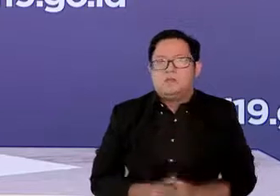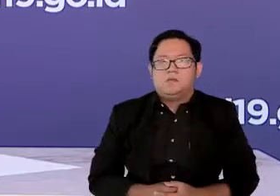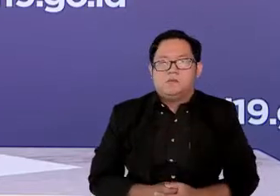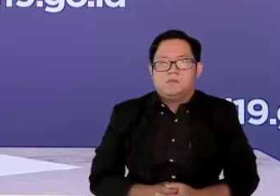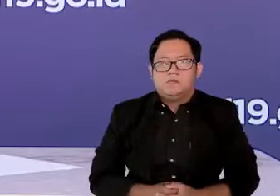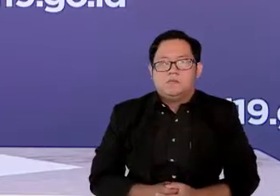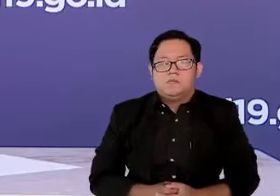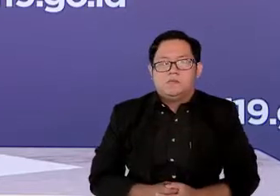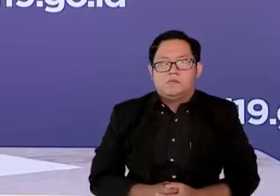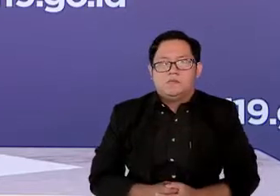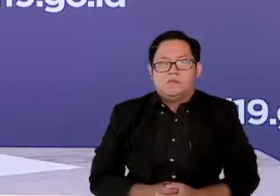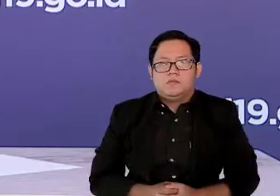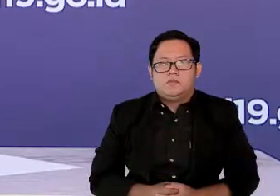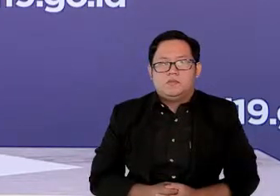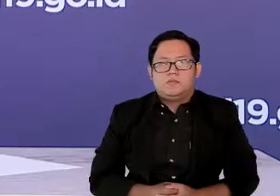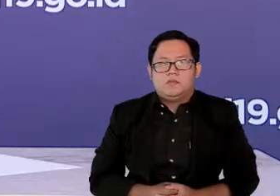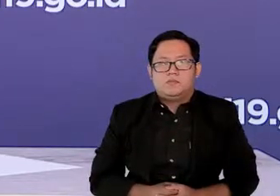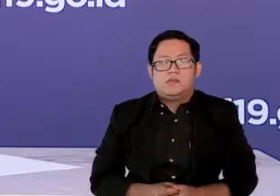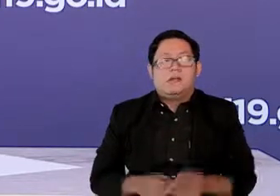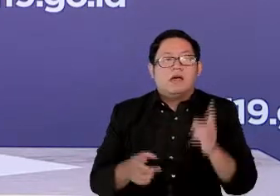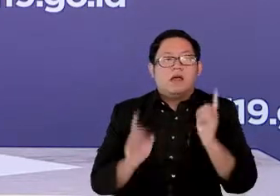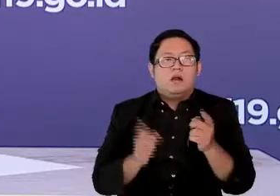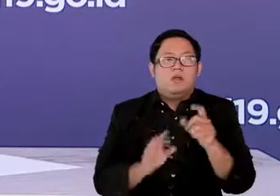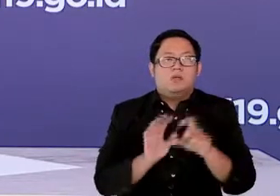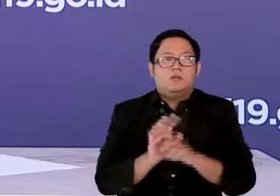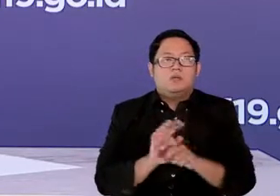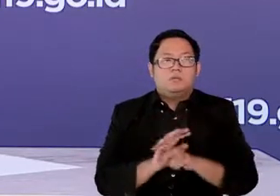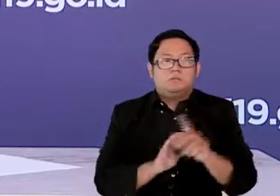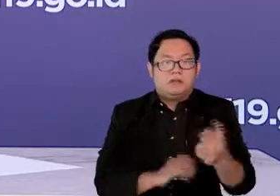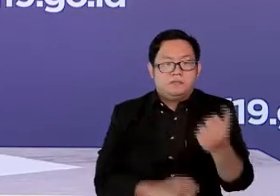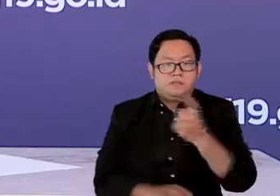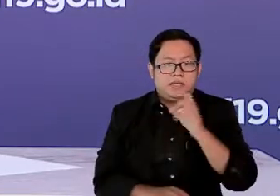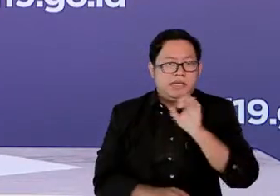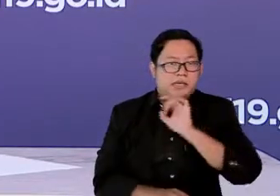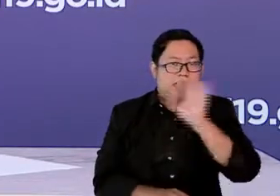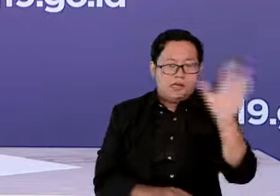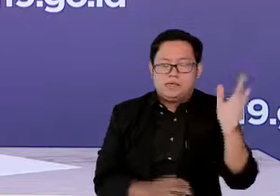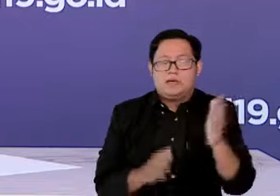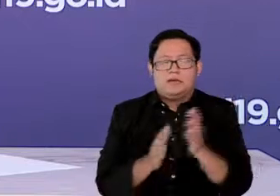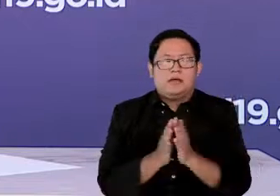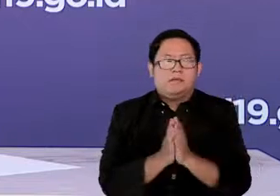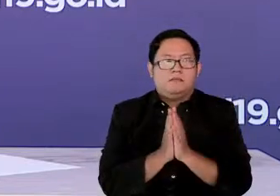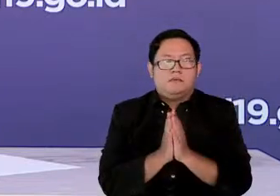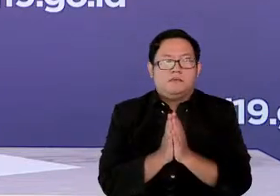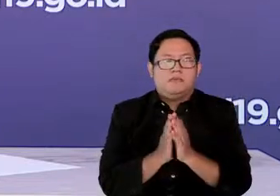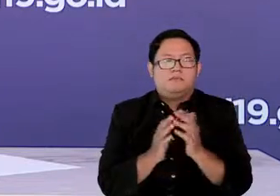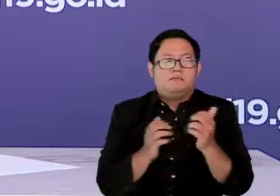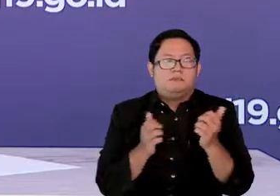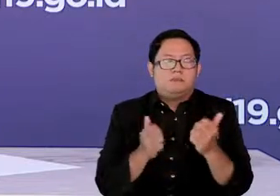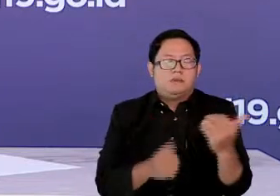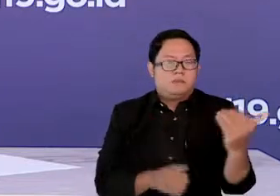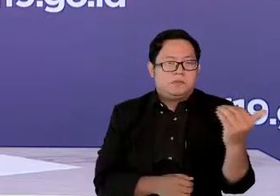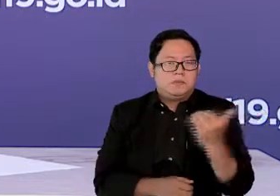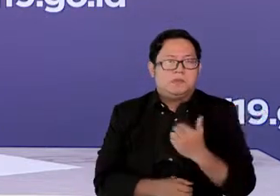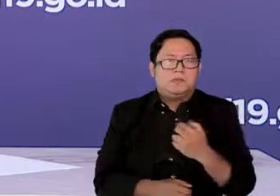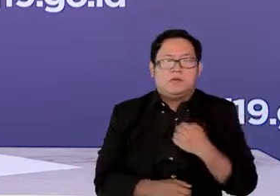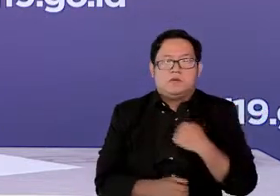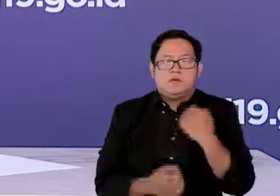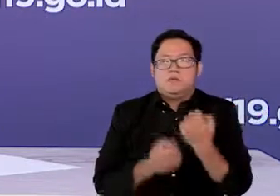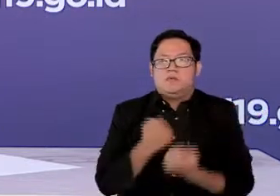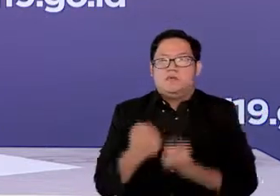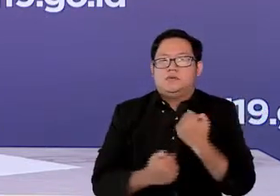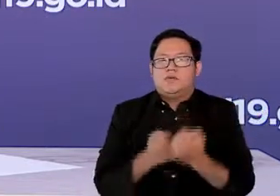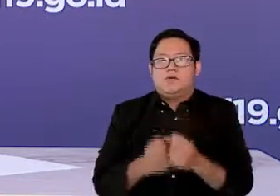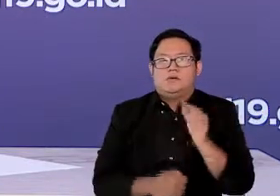questions from the media. If there is still other questions, please do so, and I will try